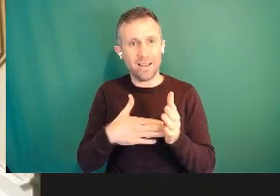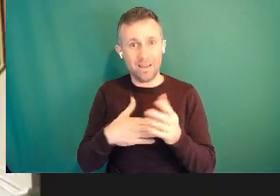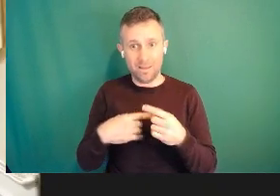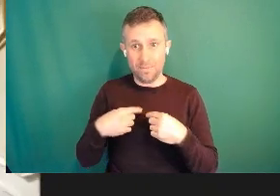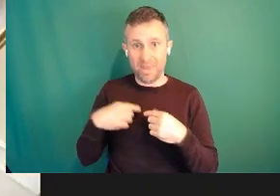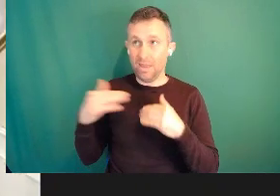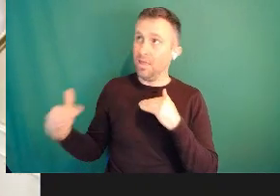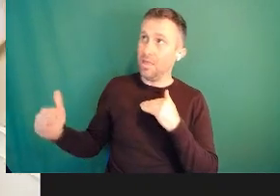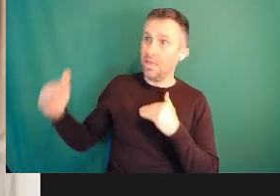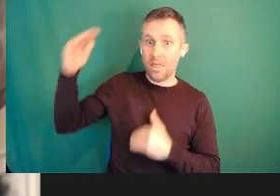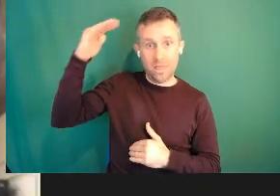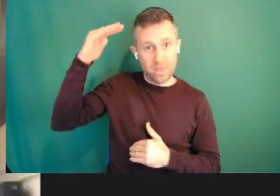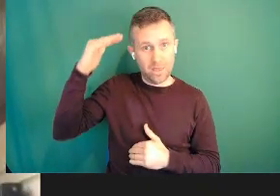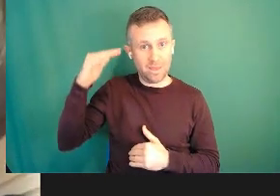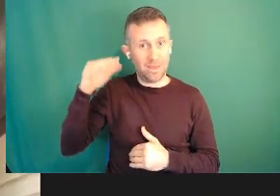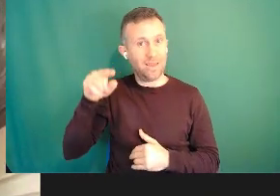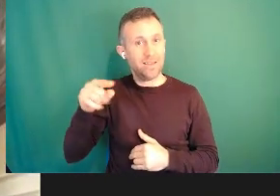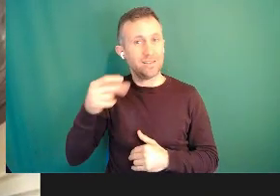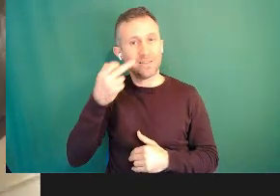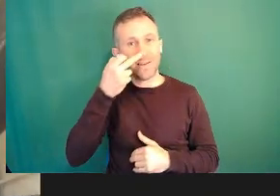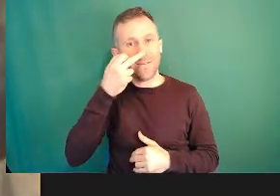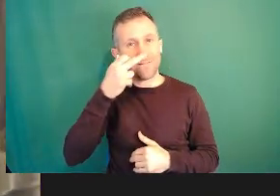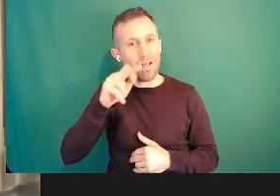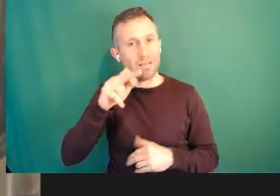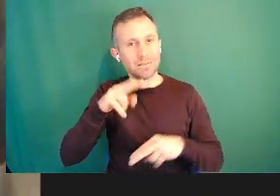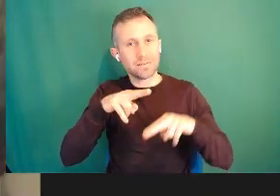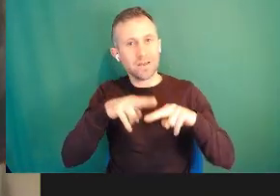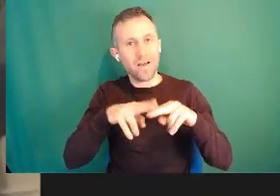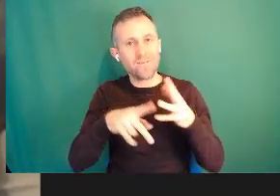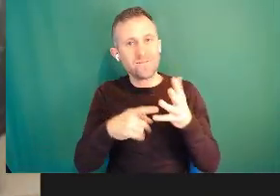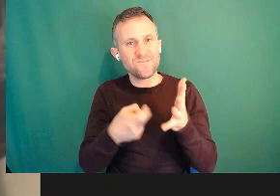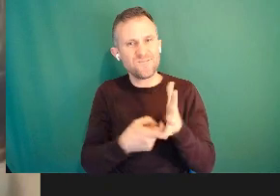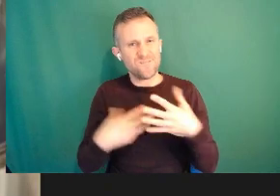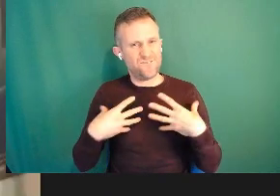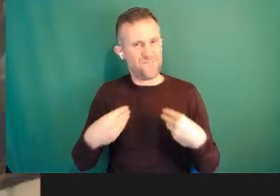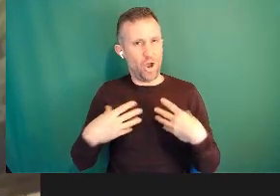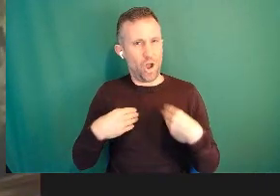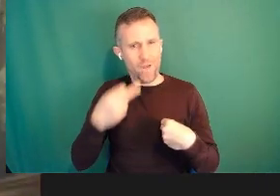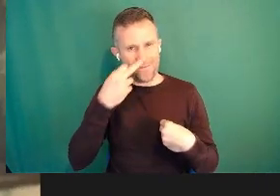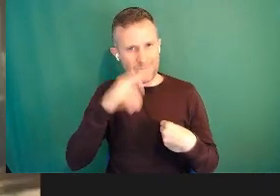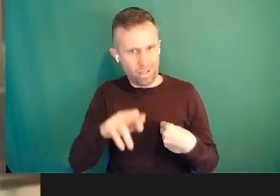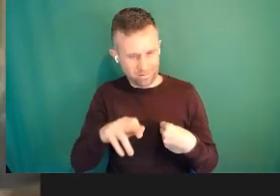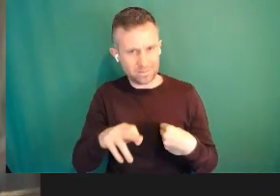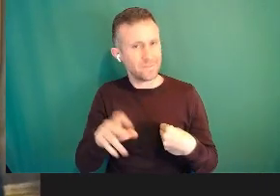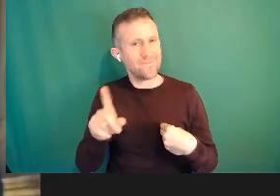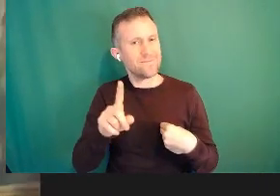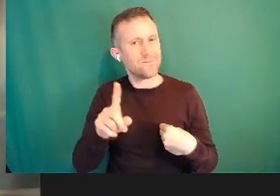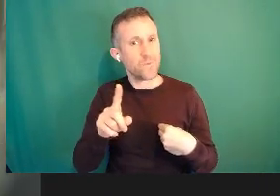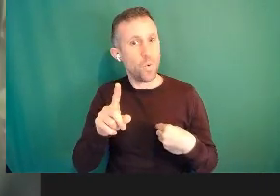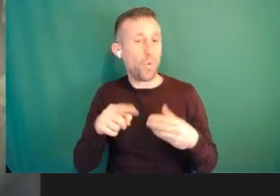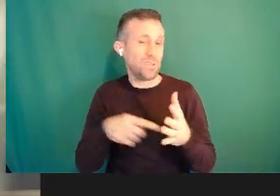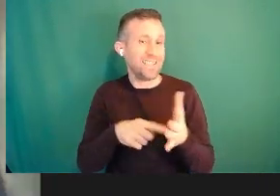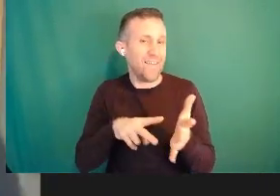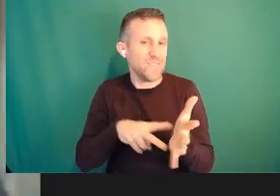was built as a prop for ghosts. And so all the ghost fans love seeing the